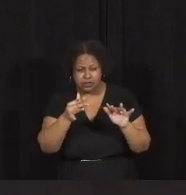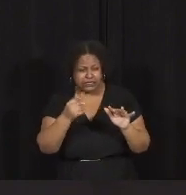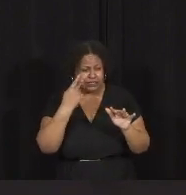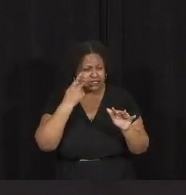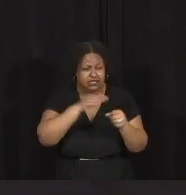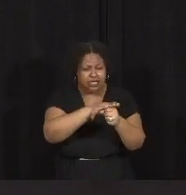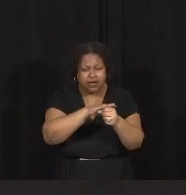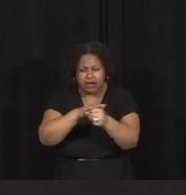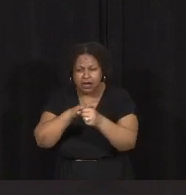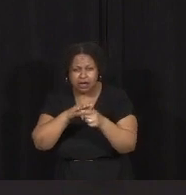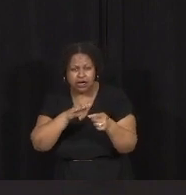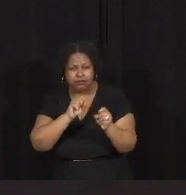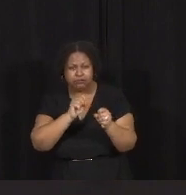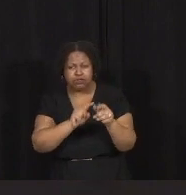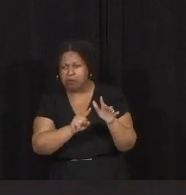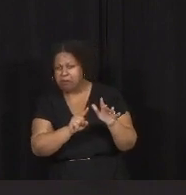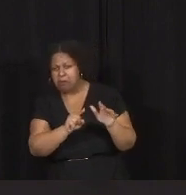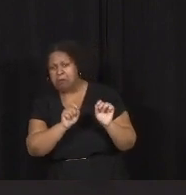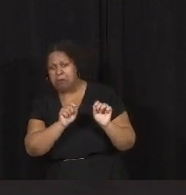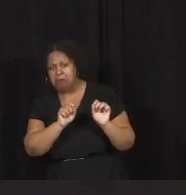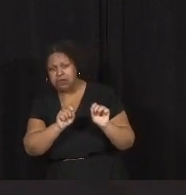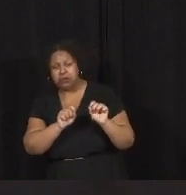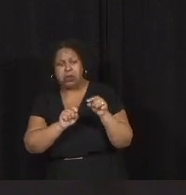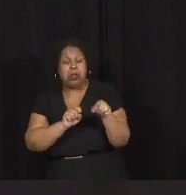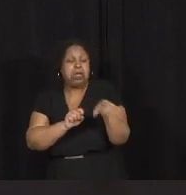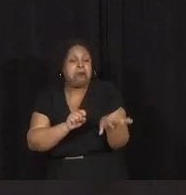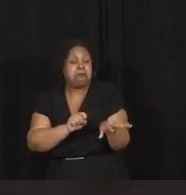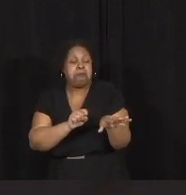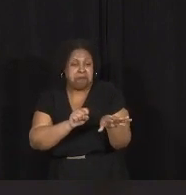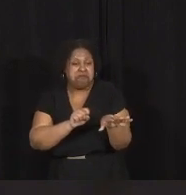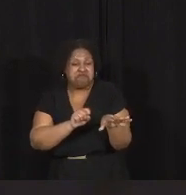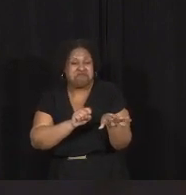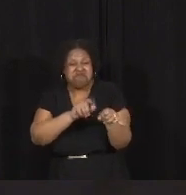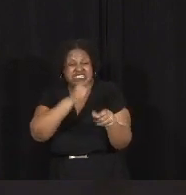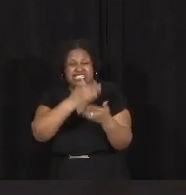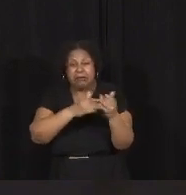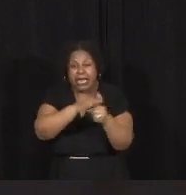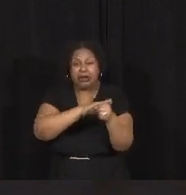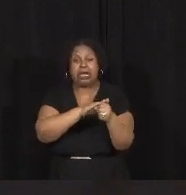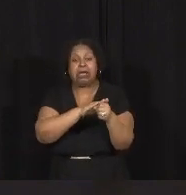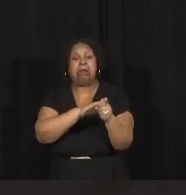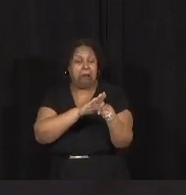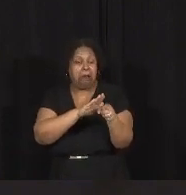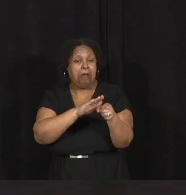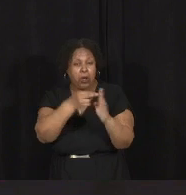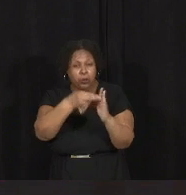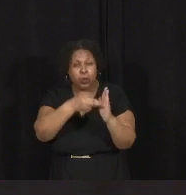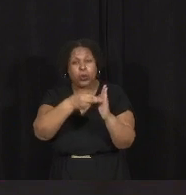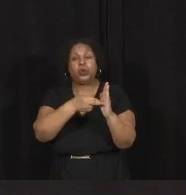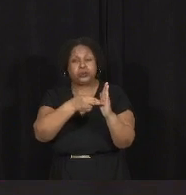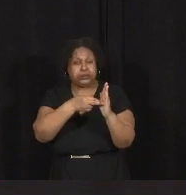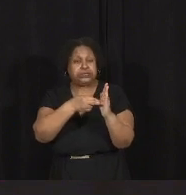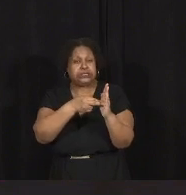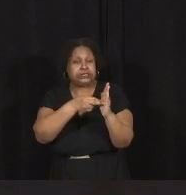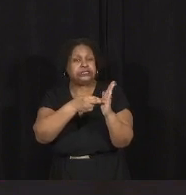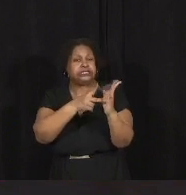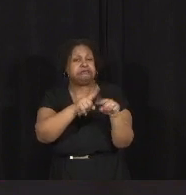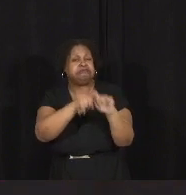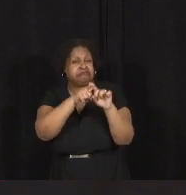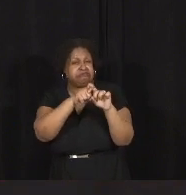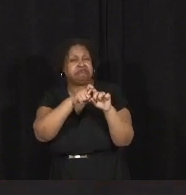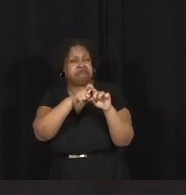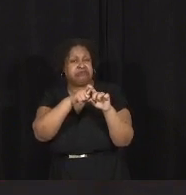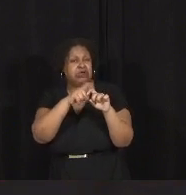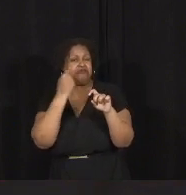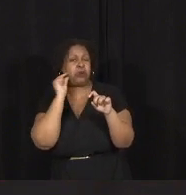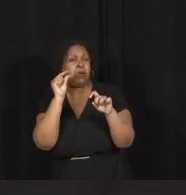be possible to selectively lift some of the social distancing measures. I need to